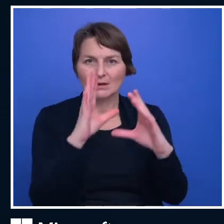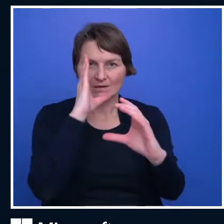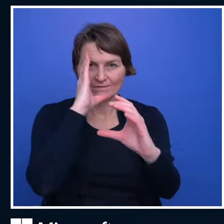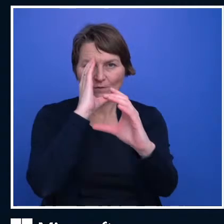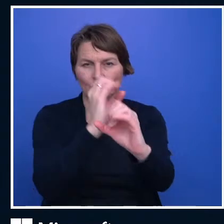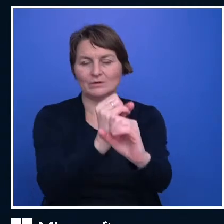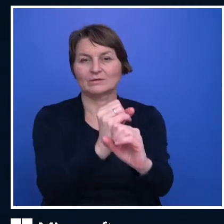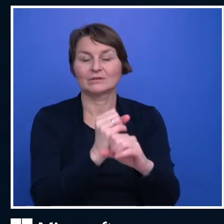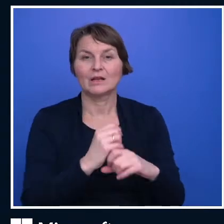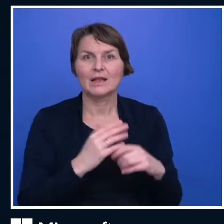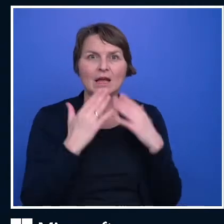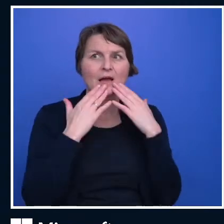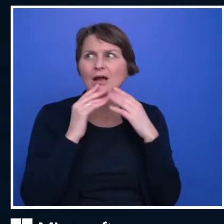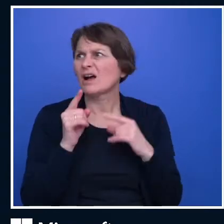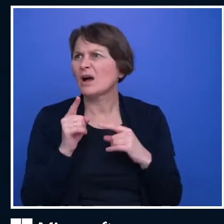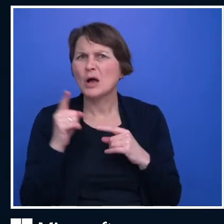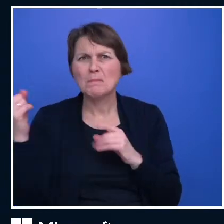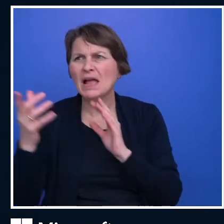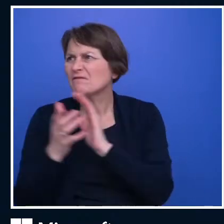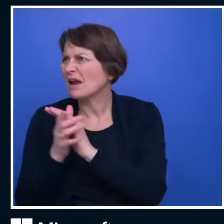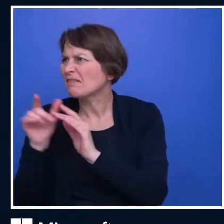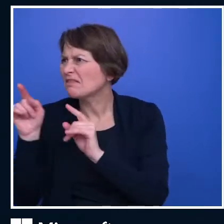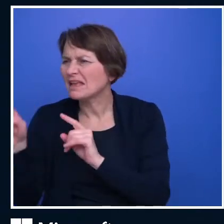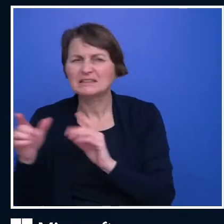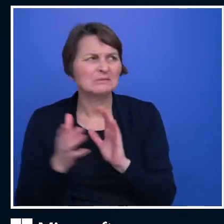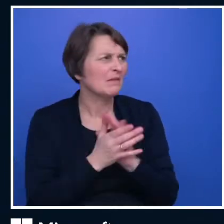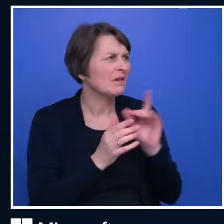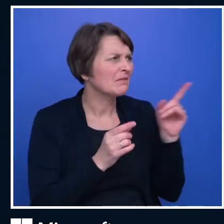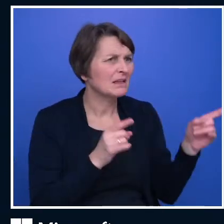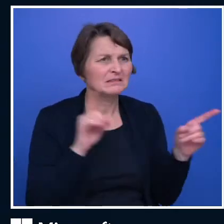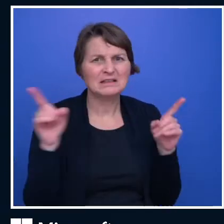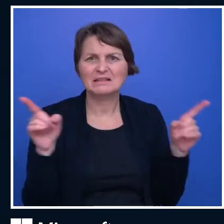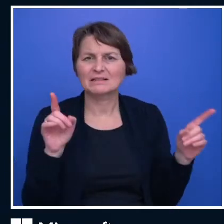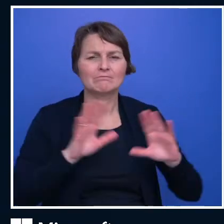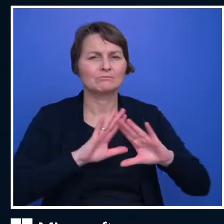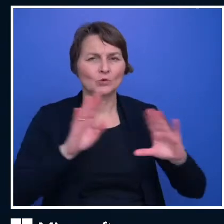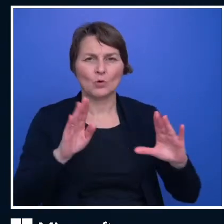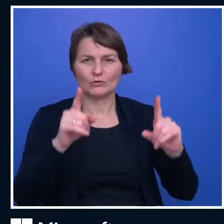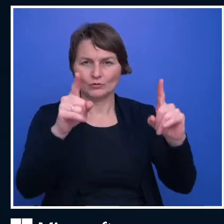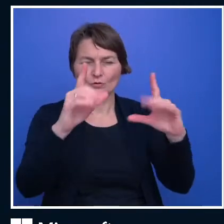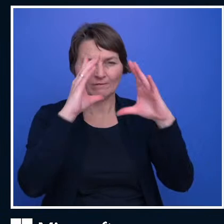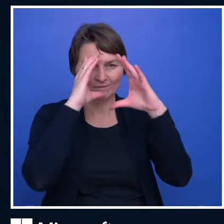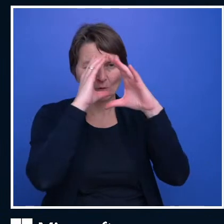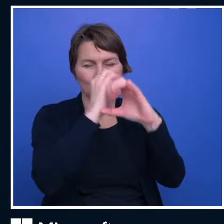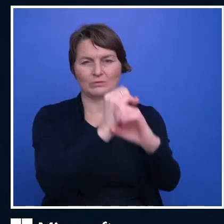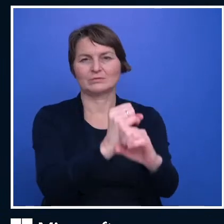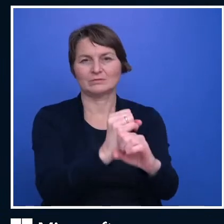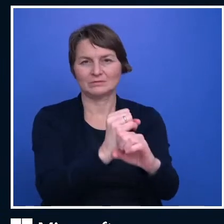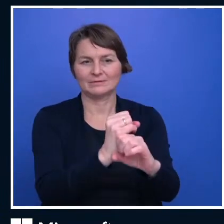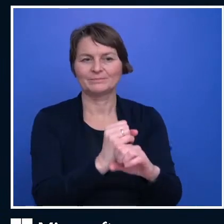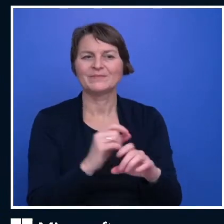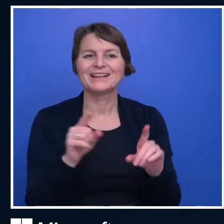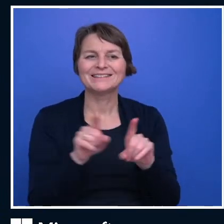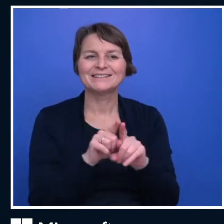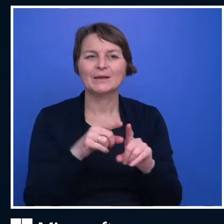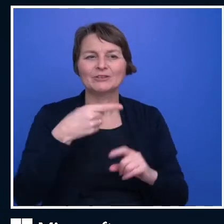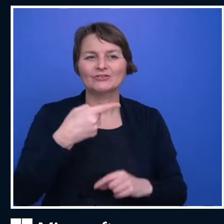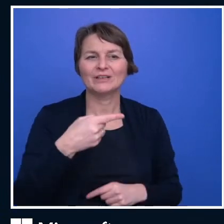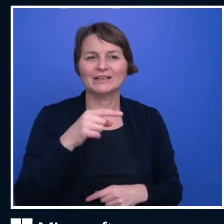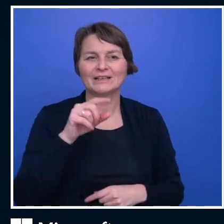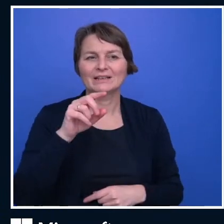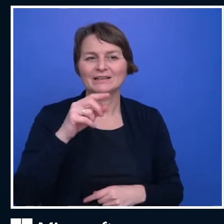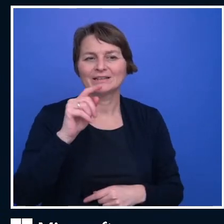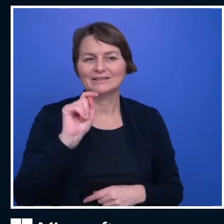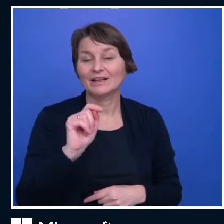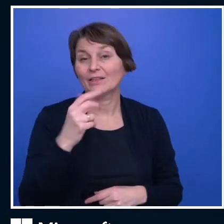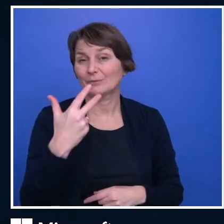my friend is doing certain stuffs. The same thing happened with GPT-3. The world went crazy, right? GPT-3. And it was like,